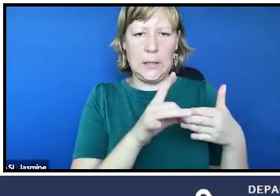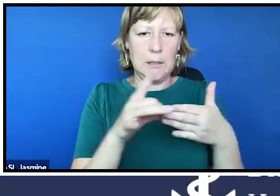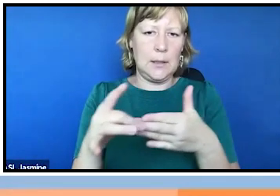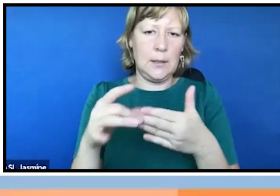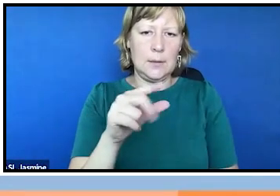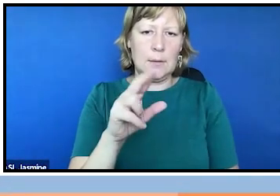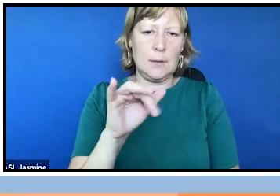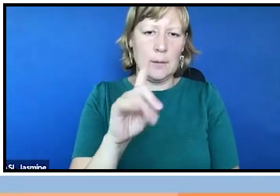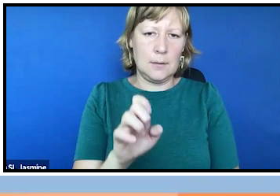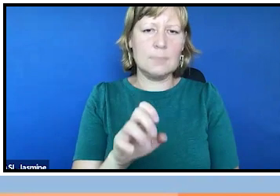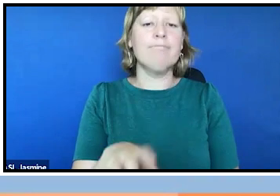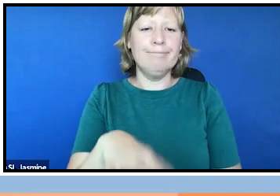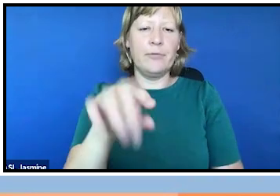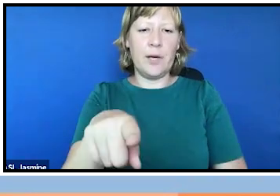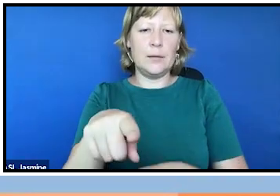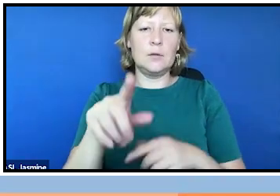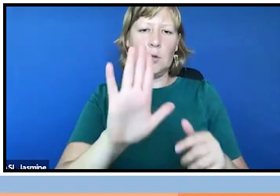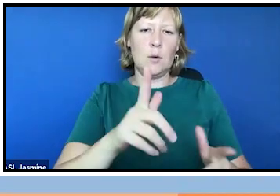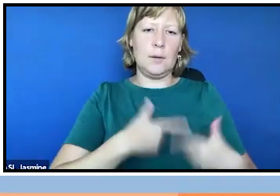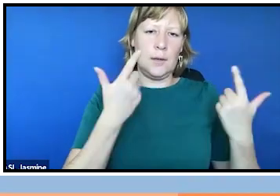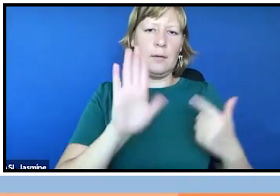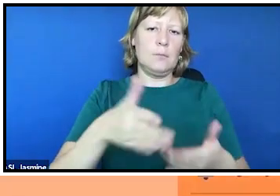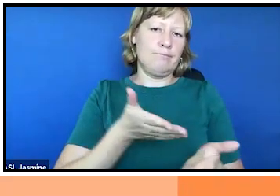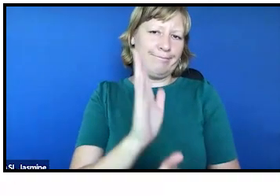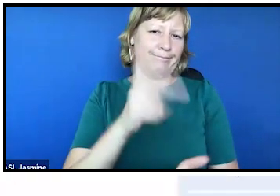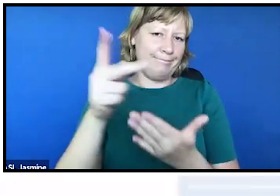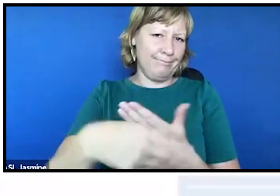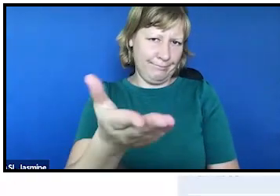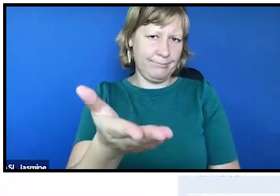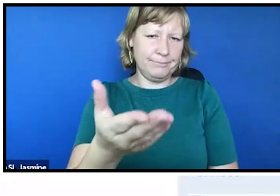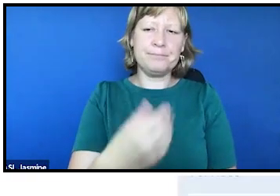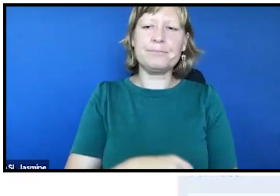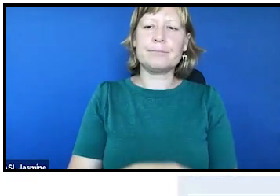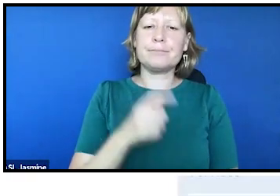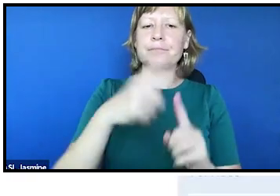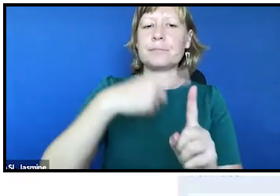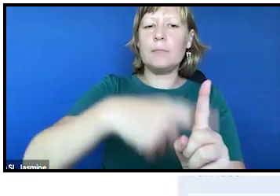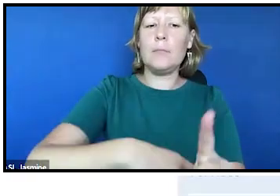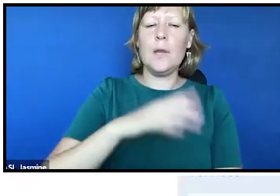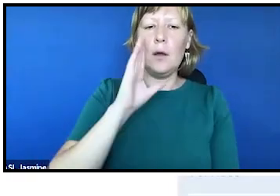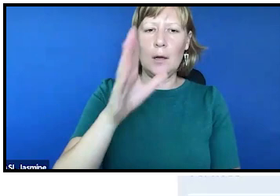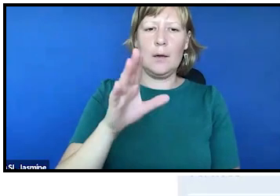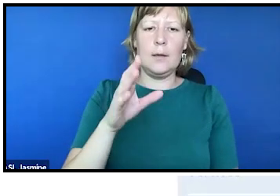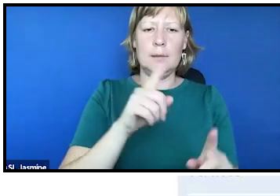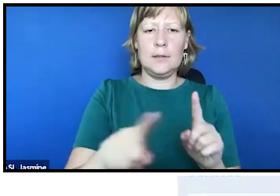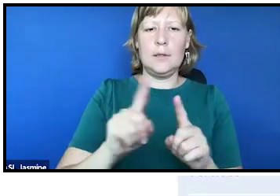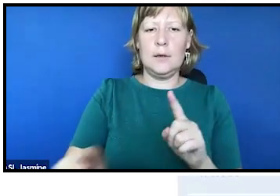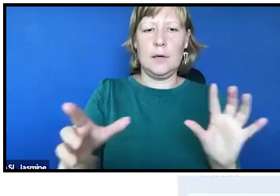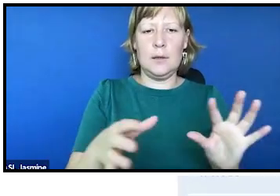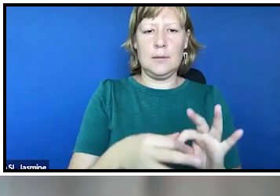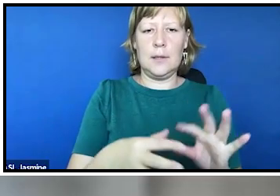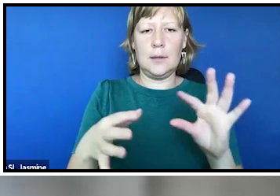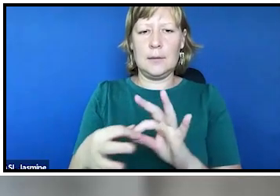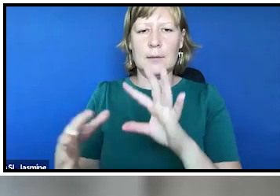see the Your Life, Your Rights program website. And each month will have its own link to its own